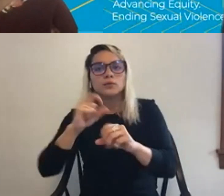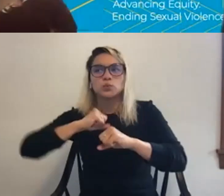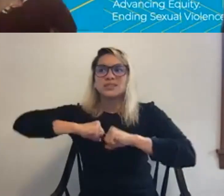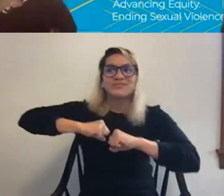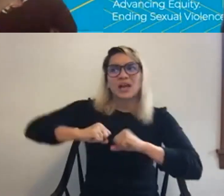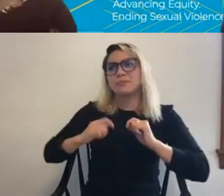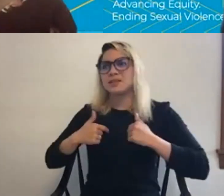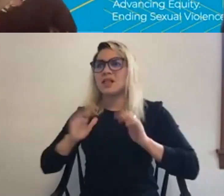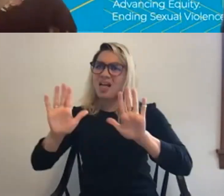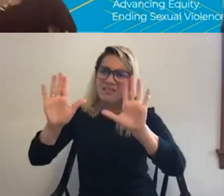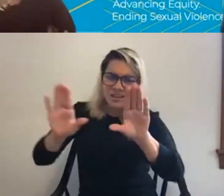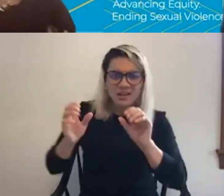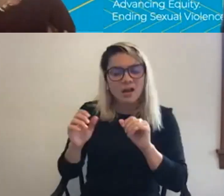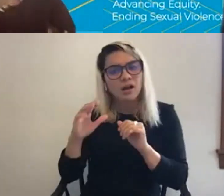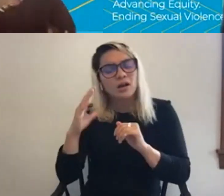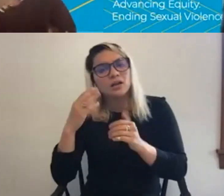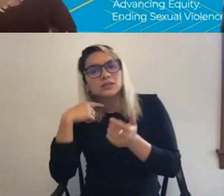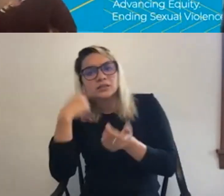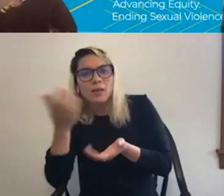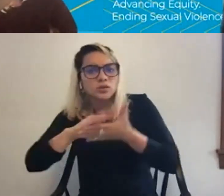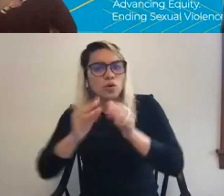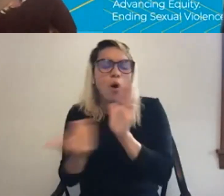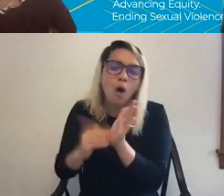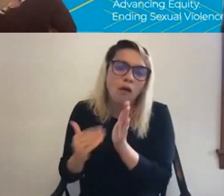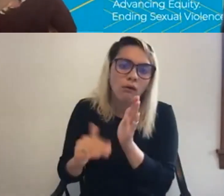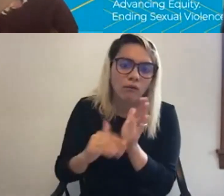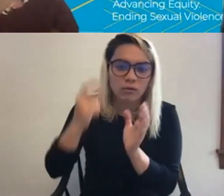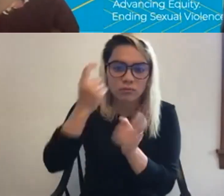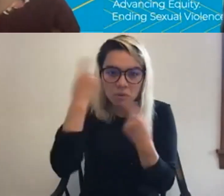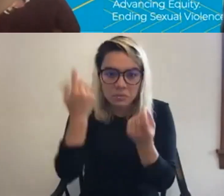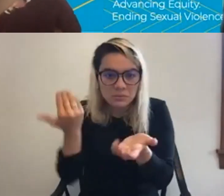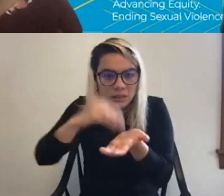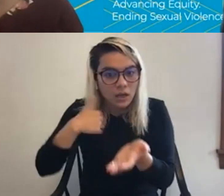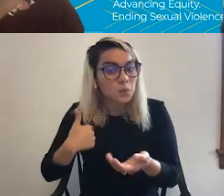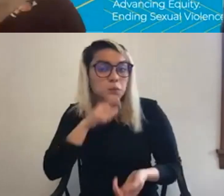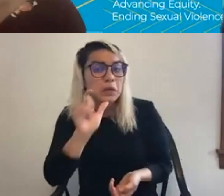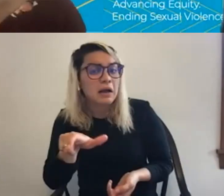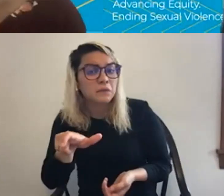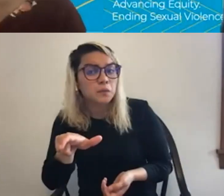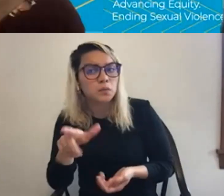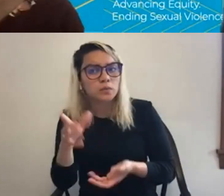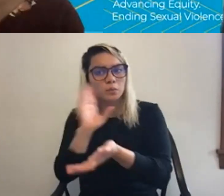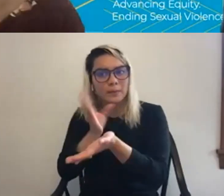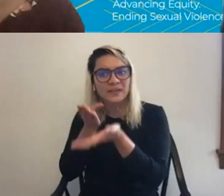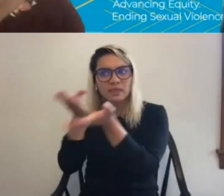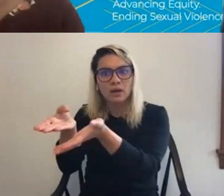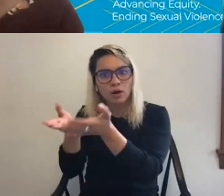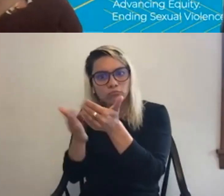story. And that's a person who I know will be there for me long term too. So, and we need